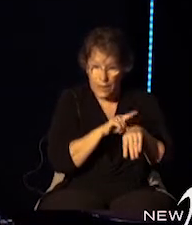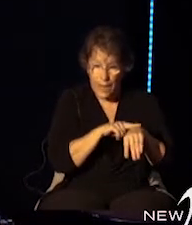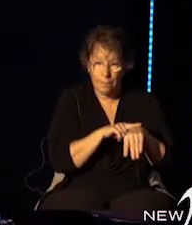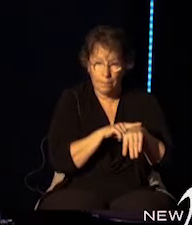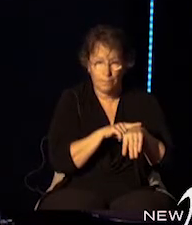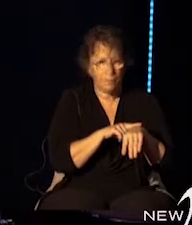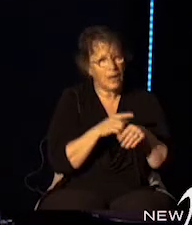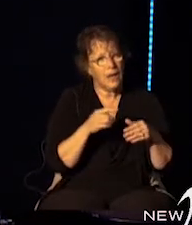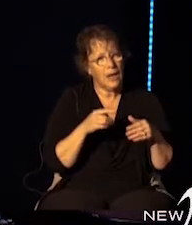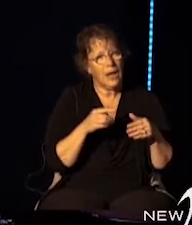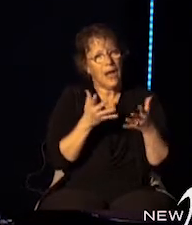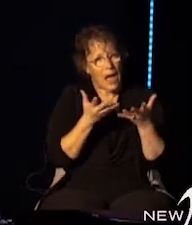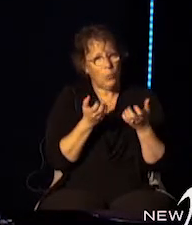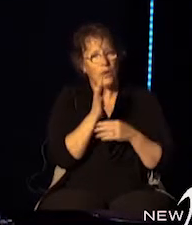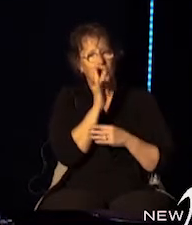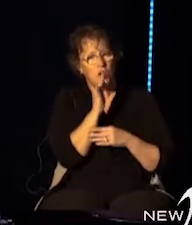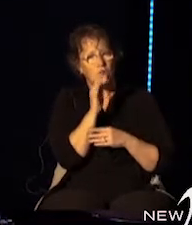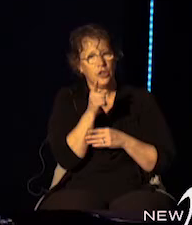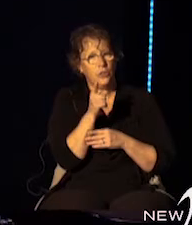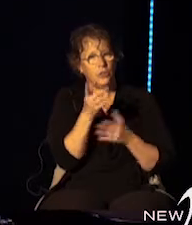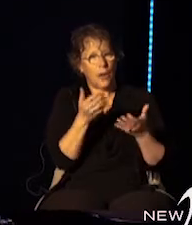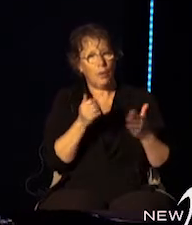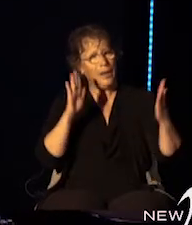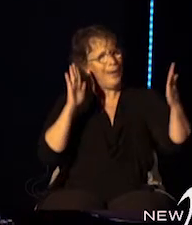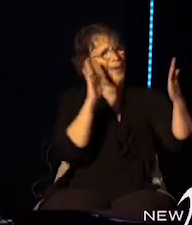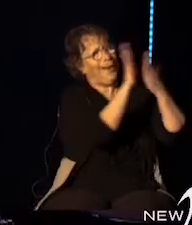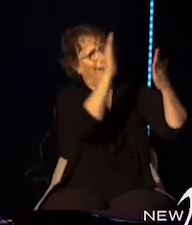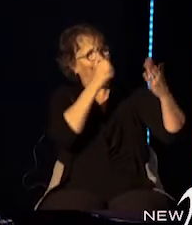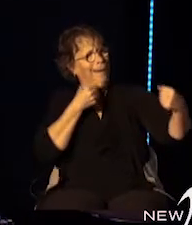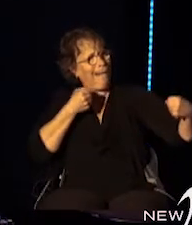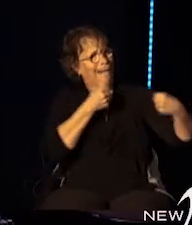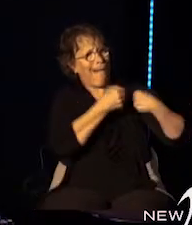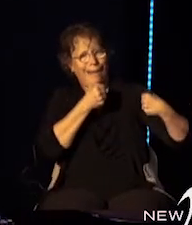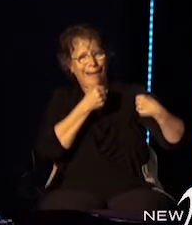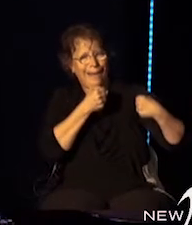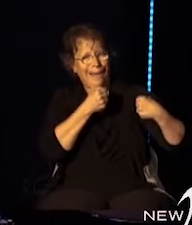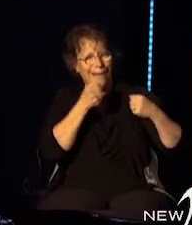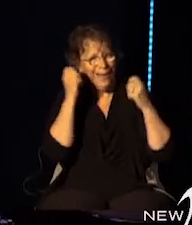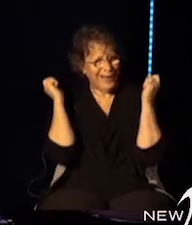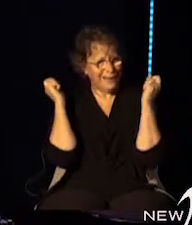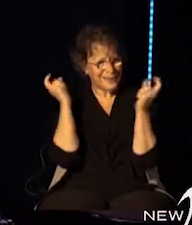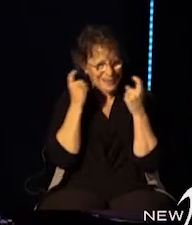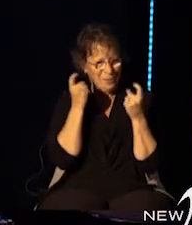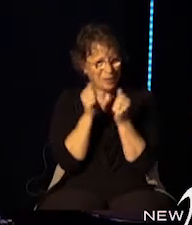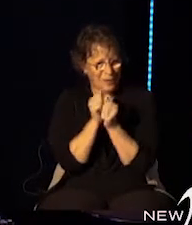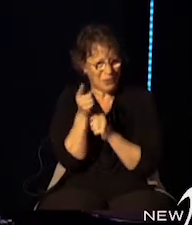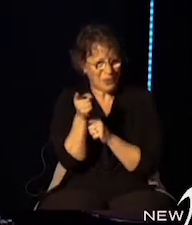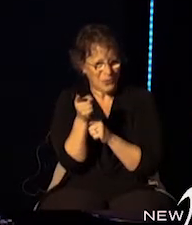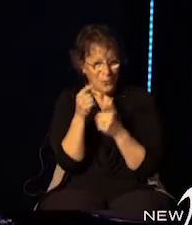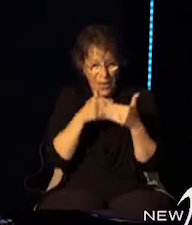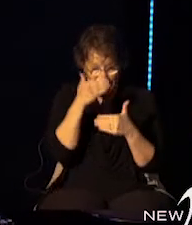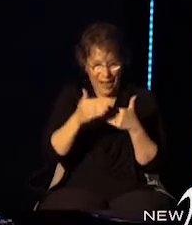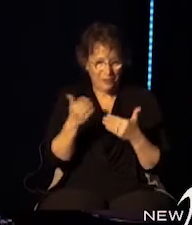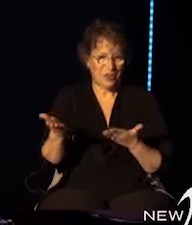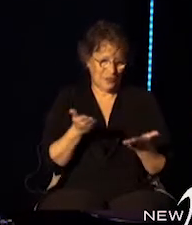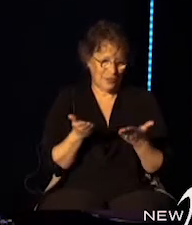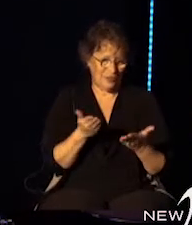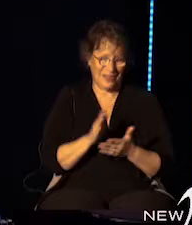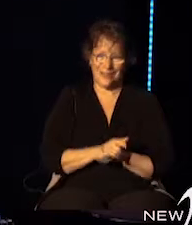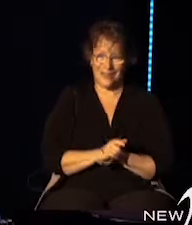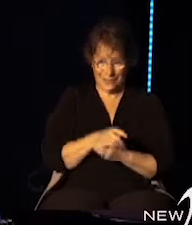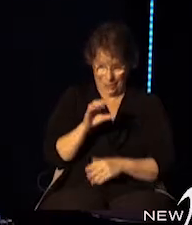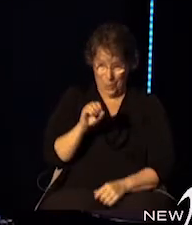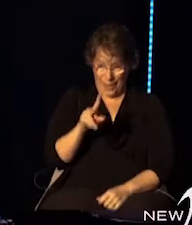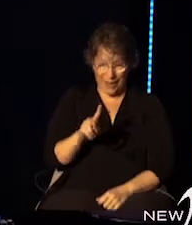for you, and I would just like to high-five you or fist bump you. Sound good? Okay. Yeah, cool. So